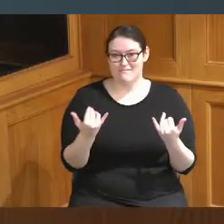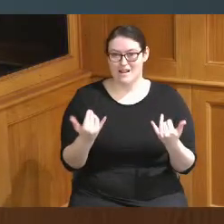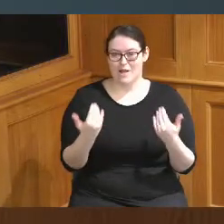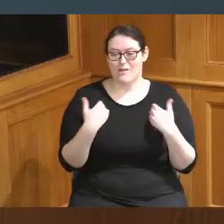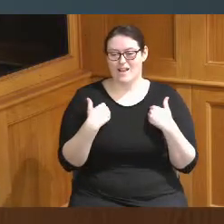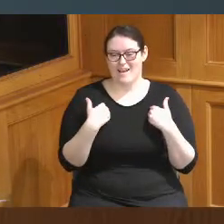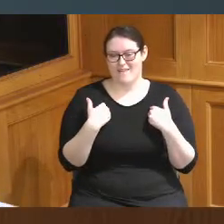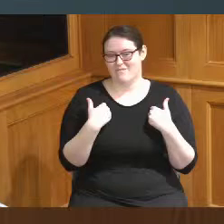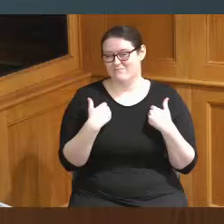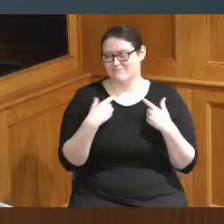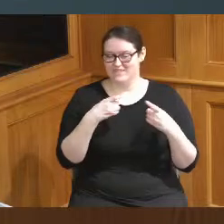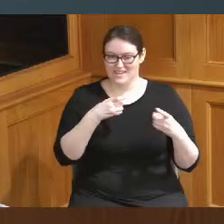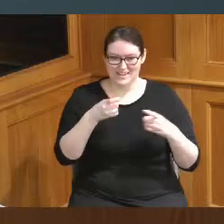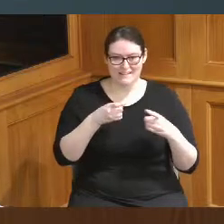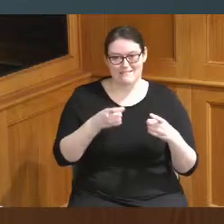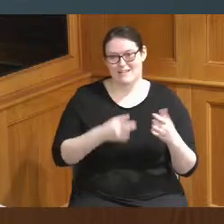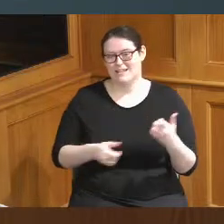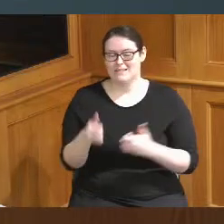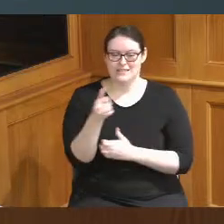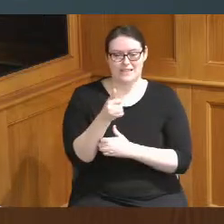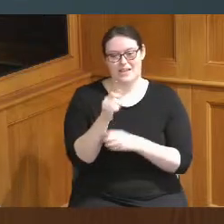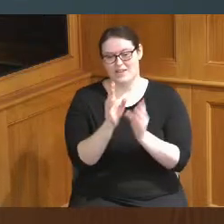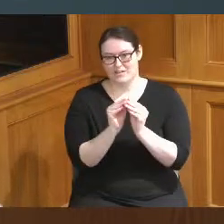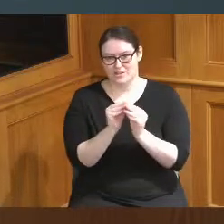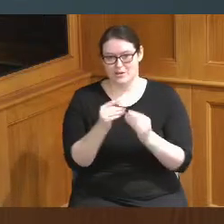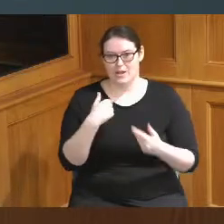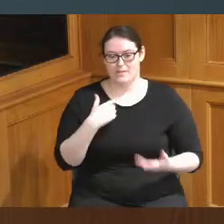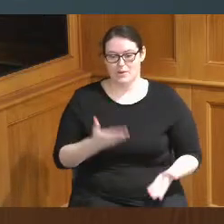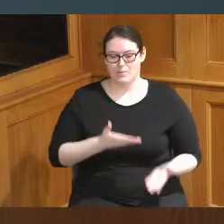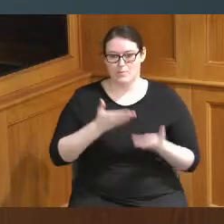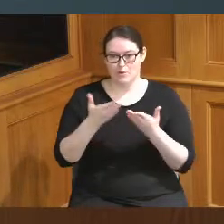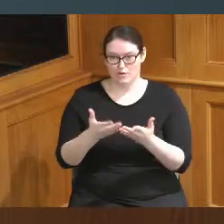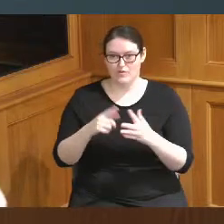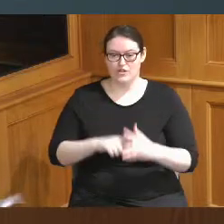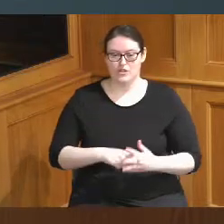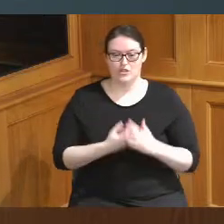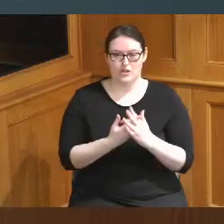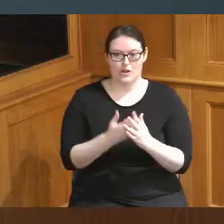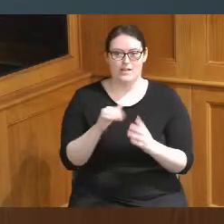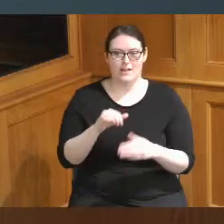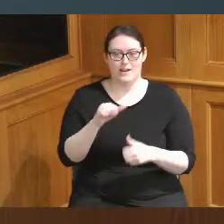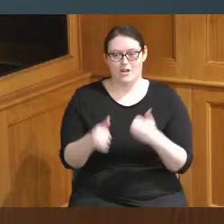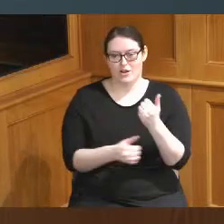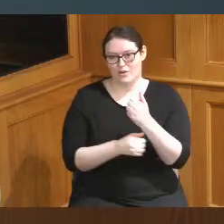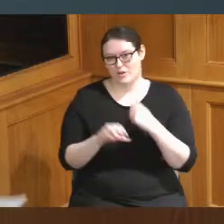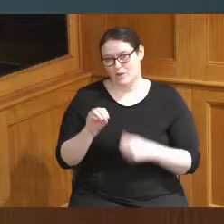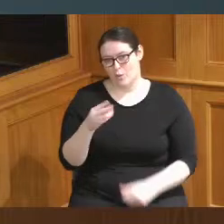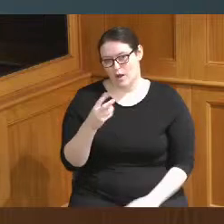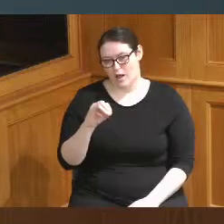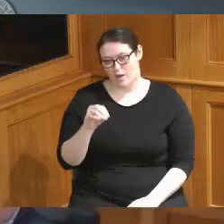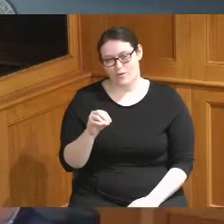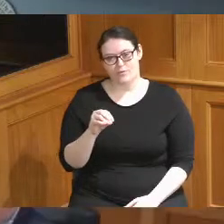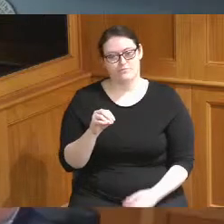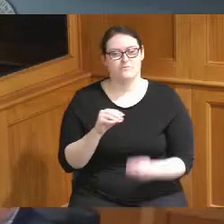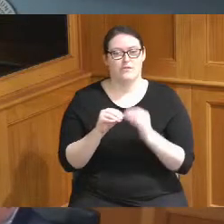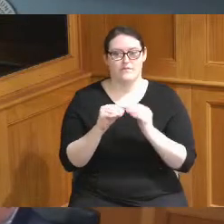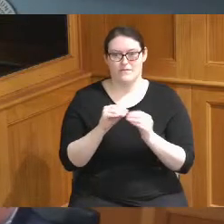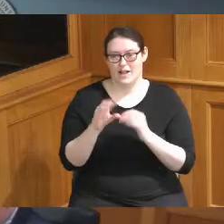an executive session. I make a motion to go in executive session pursuant to Ohio Revised Code Section